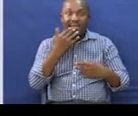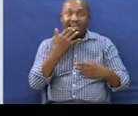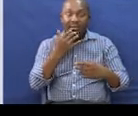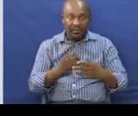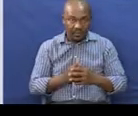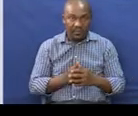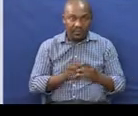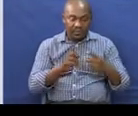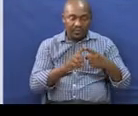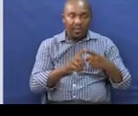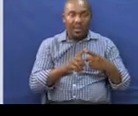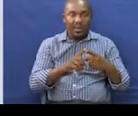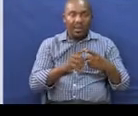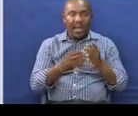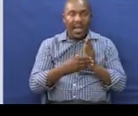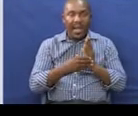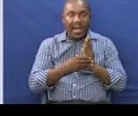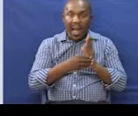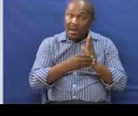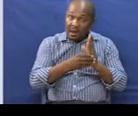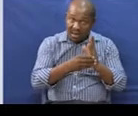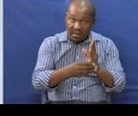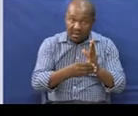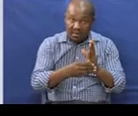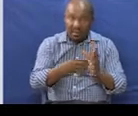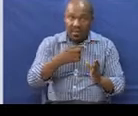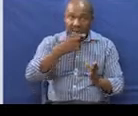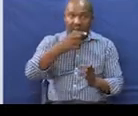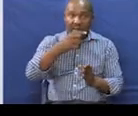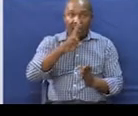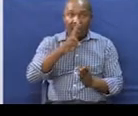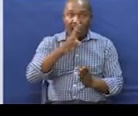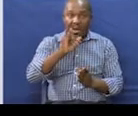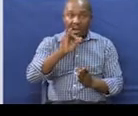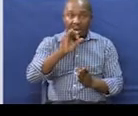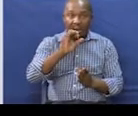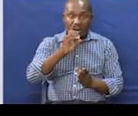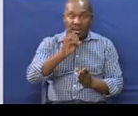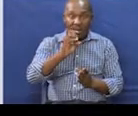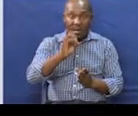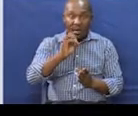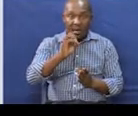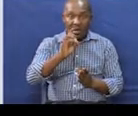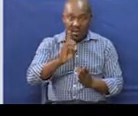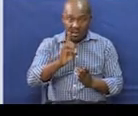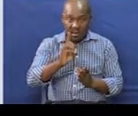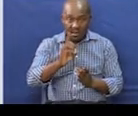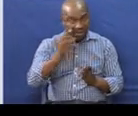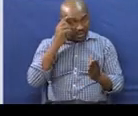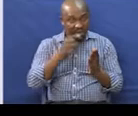and unguided. We have guided practical and unguided